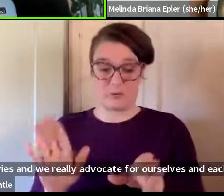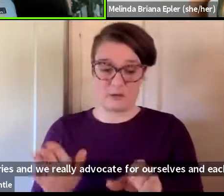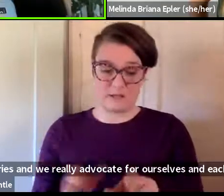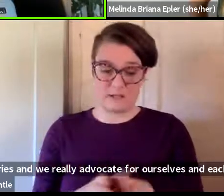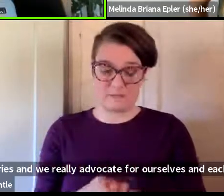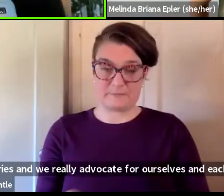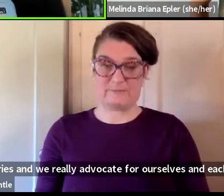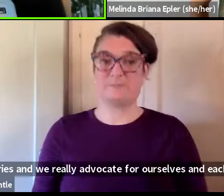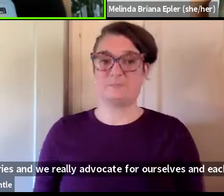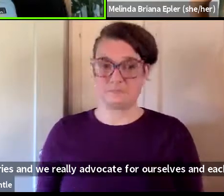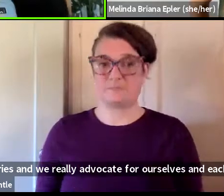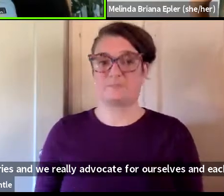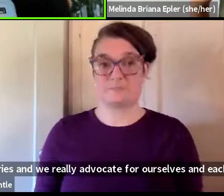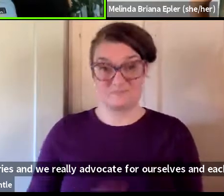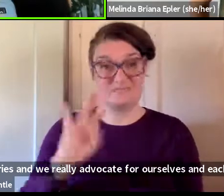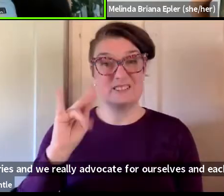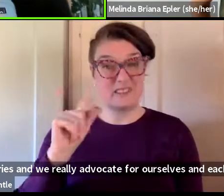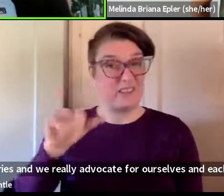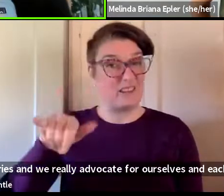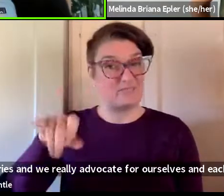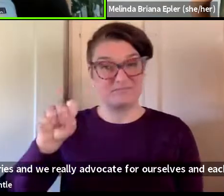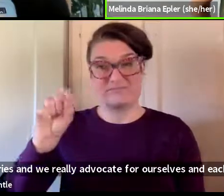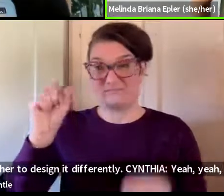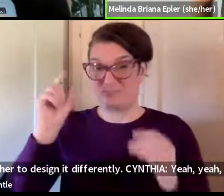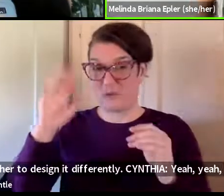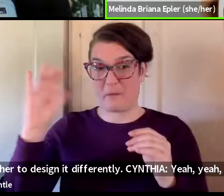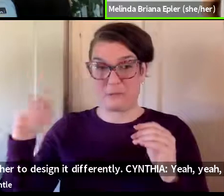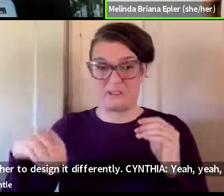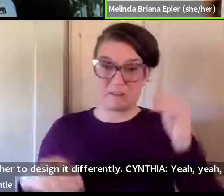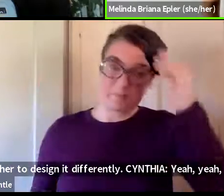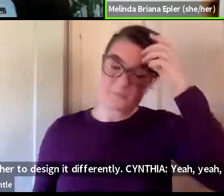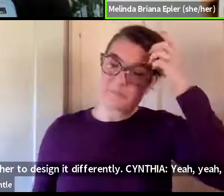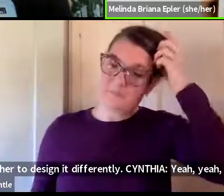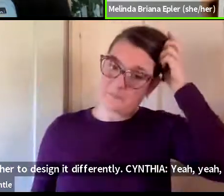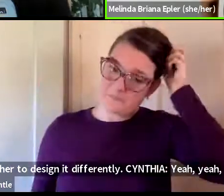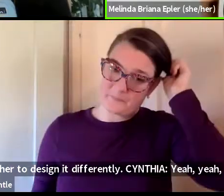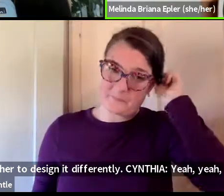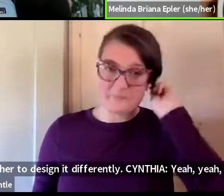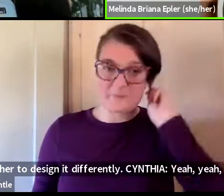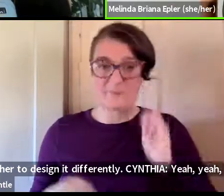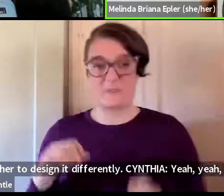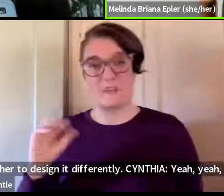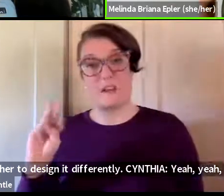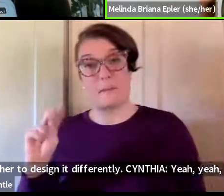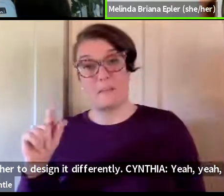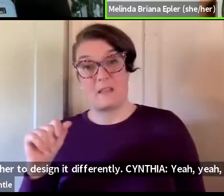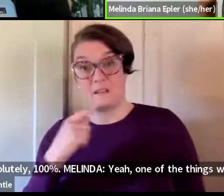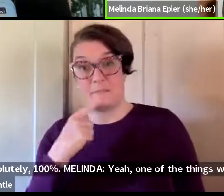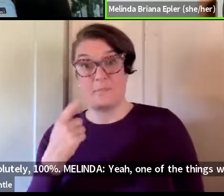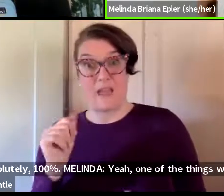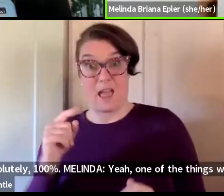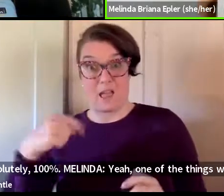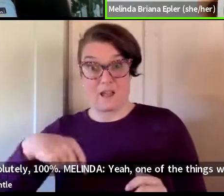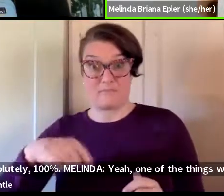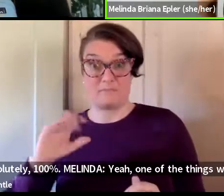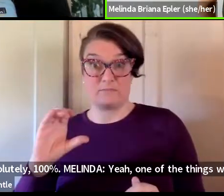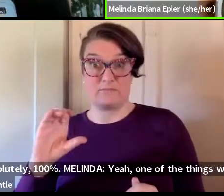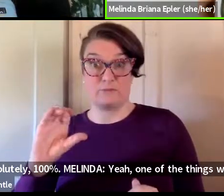Yeah, absolutely. 100%. Yeah, one of the things that we do at Change Catalyst is every week,